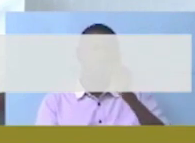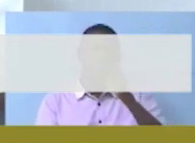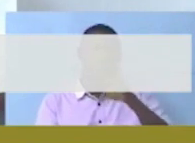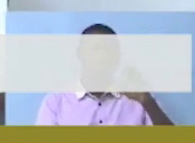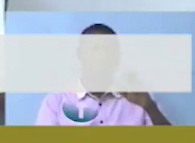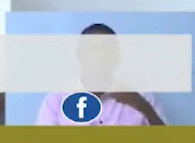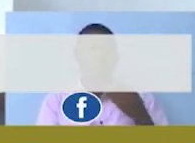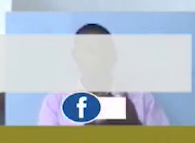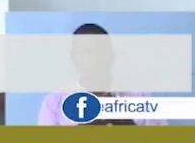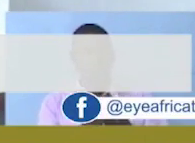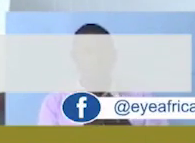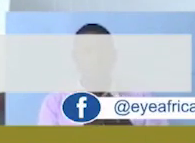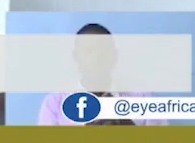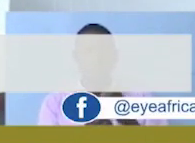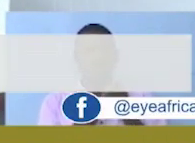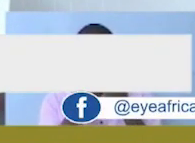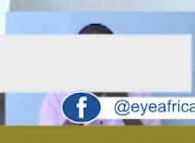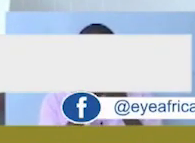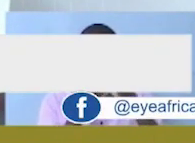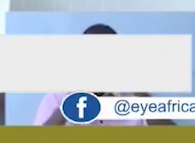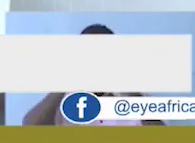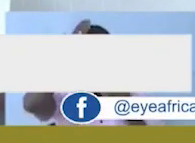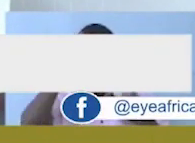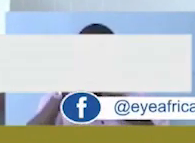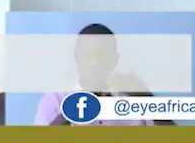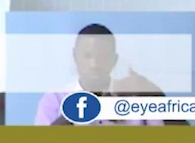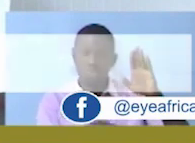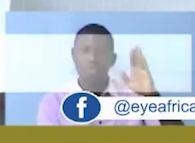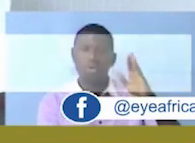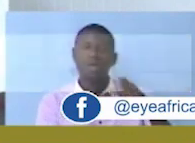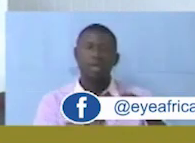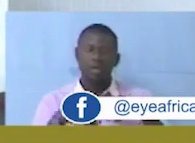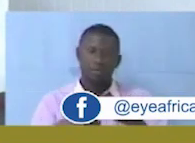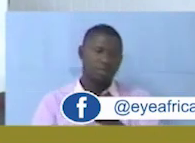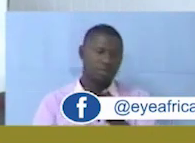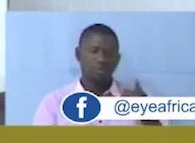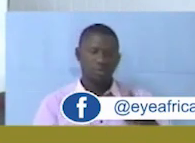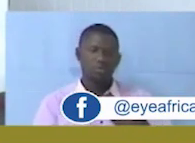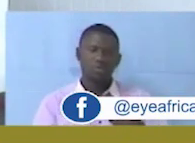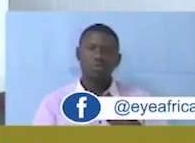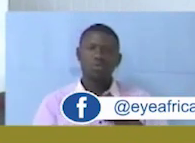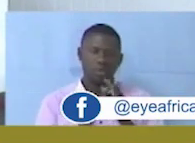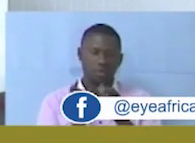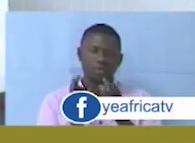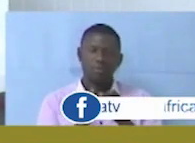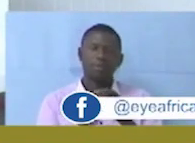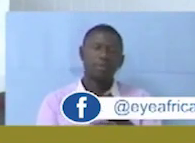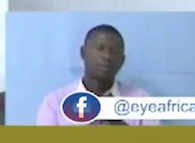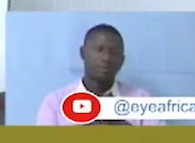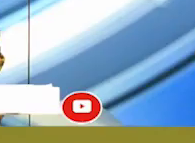was reinstated in 2006 and arrested 40 days later. Reporting for iAfrica News, I am Mariama Cham.